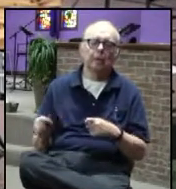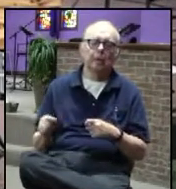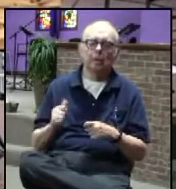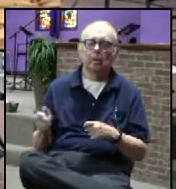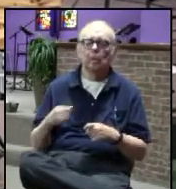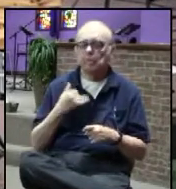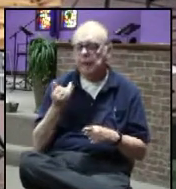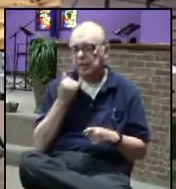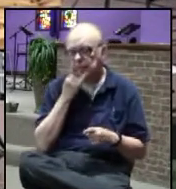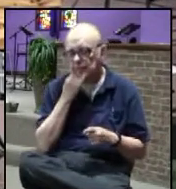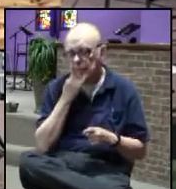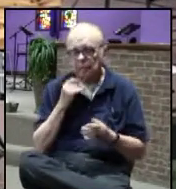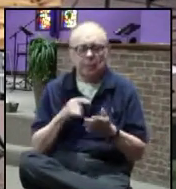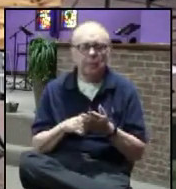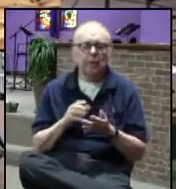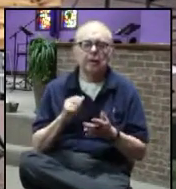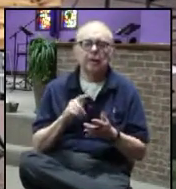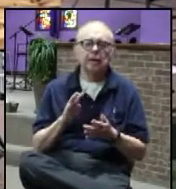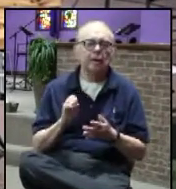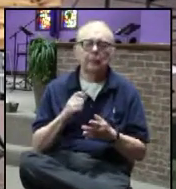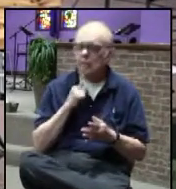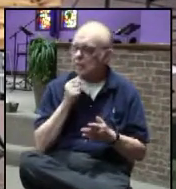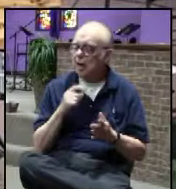someone's phone bill or cable bill.